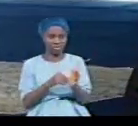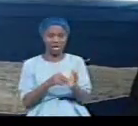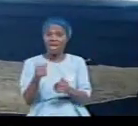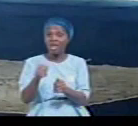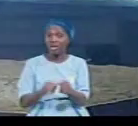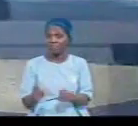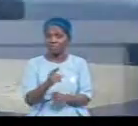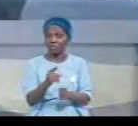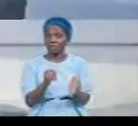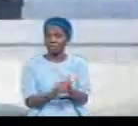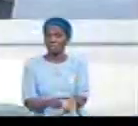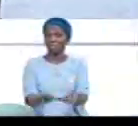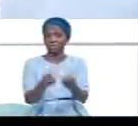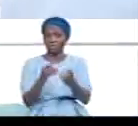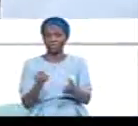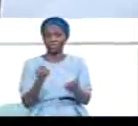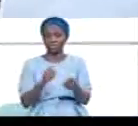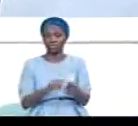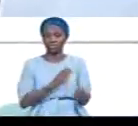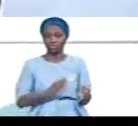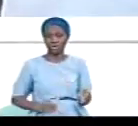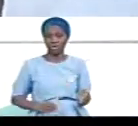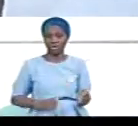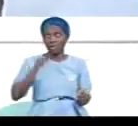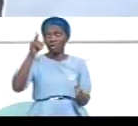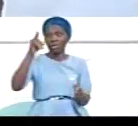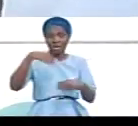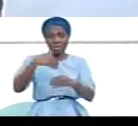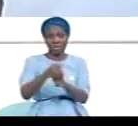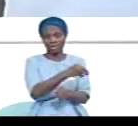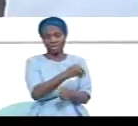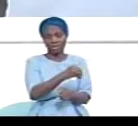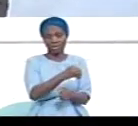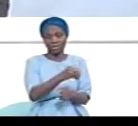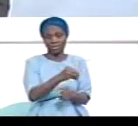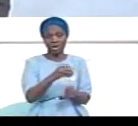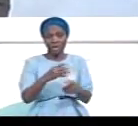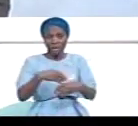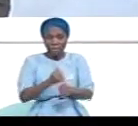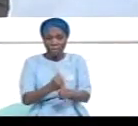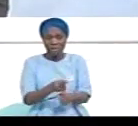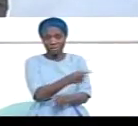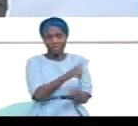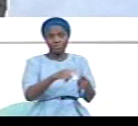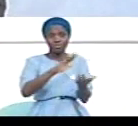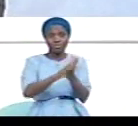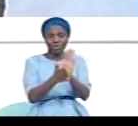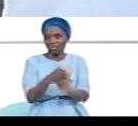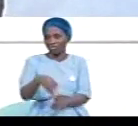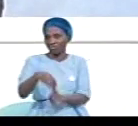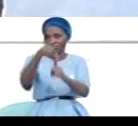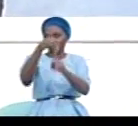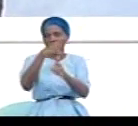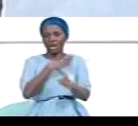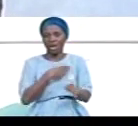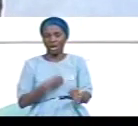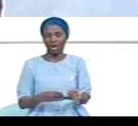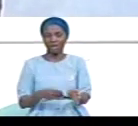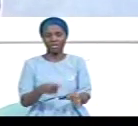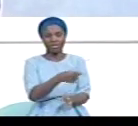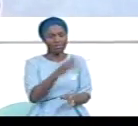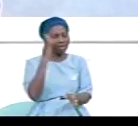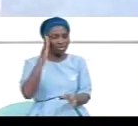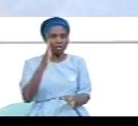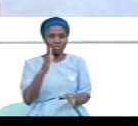that comes to Christ, he makes them so peculiar. They will run with the strength they never